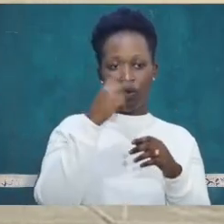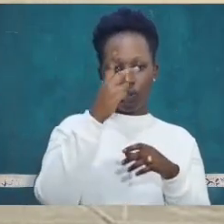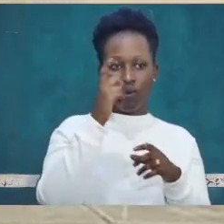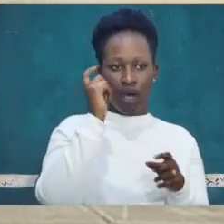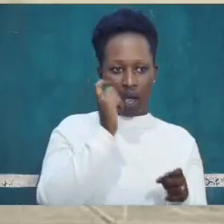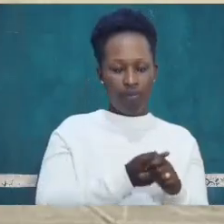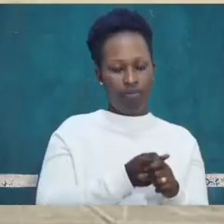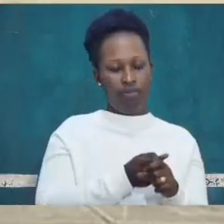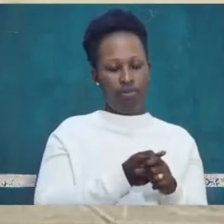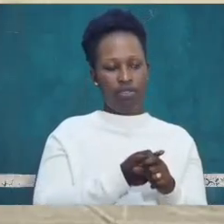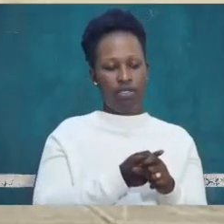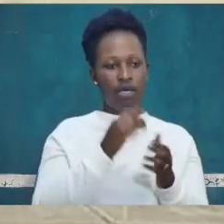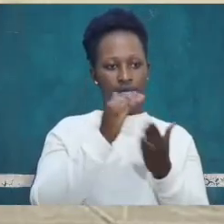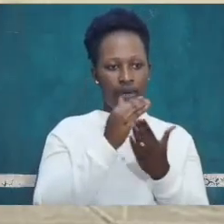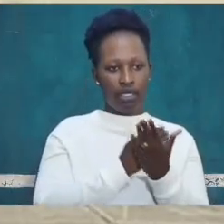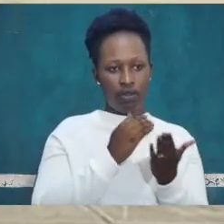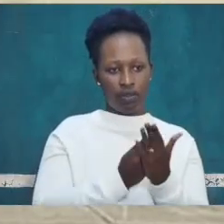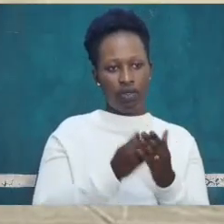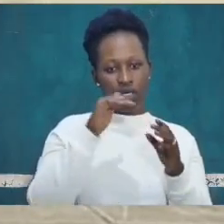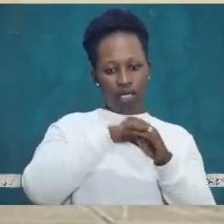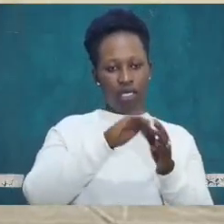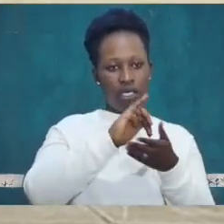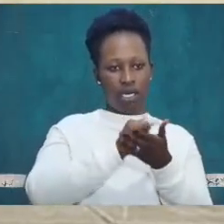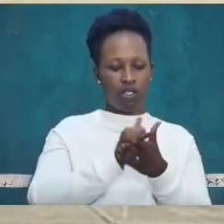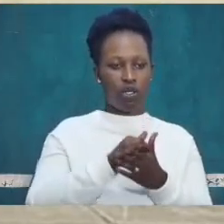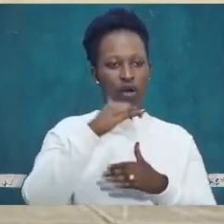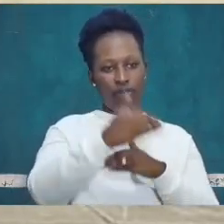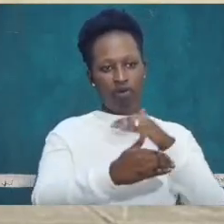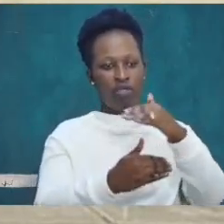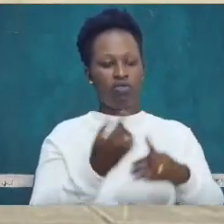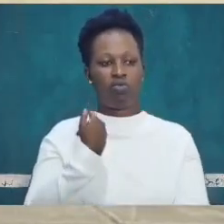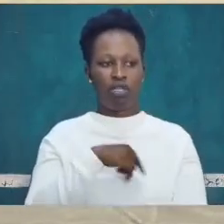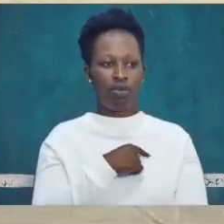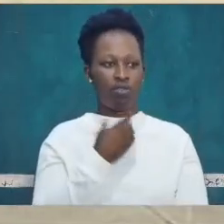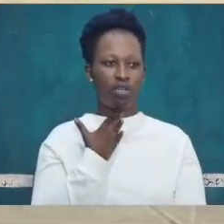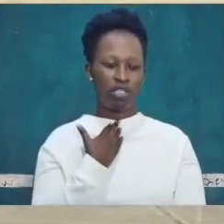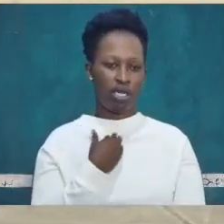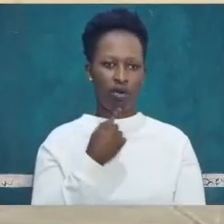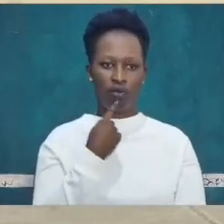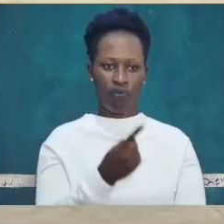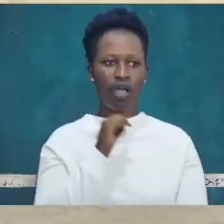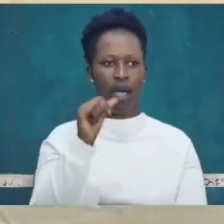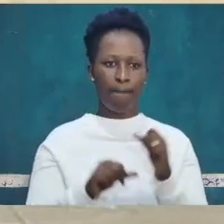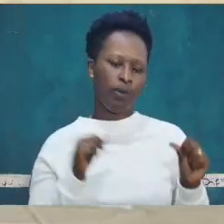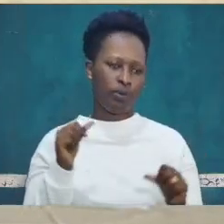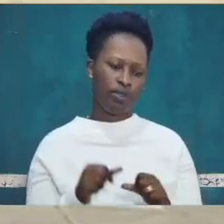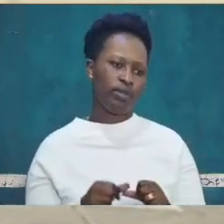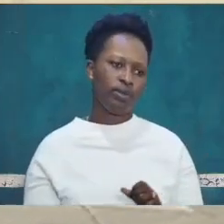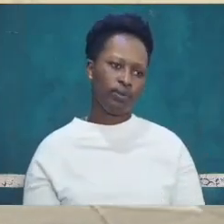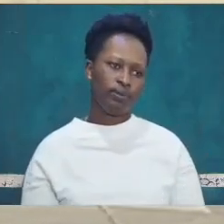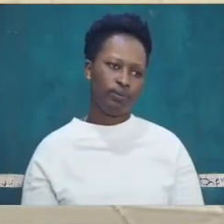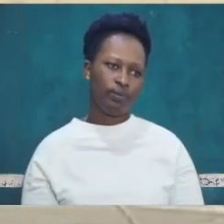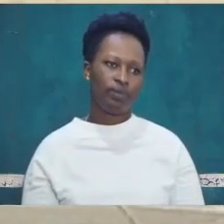of living organisms or natural processes. So we want us to talk about